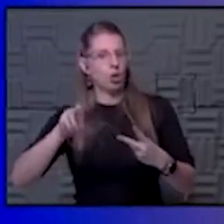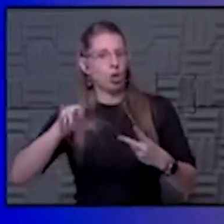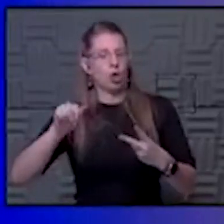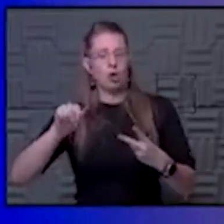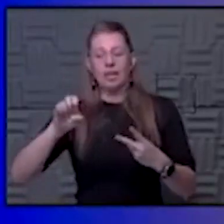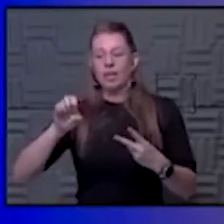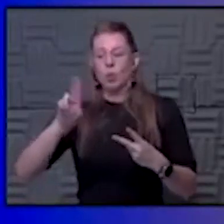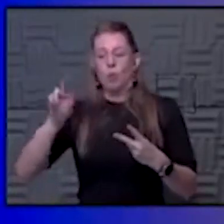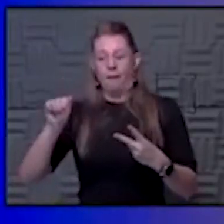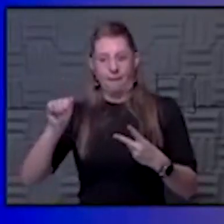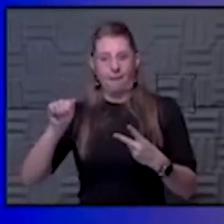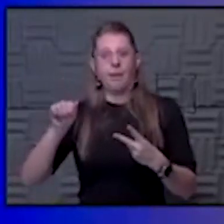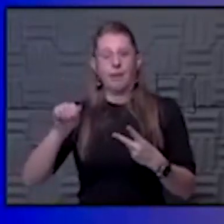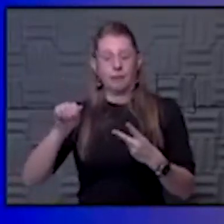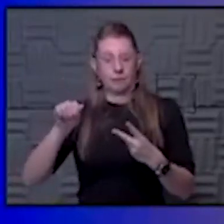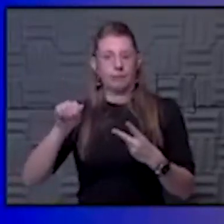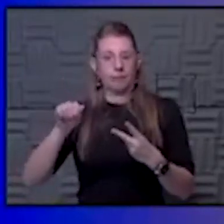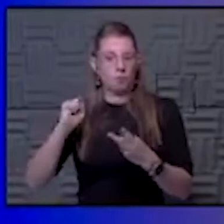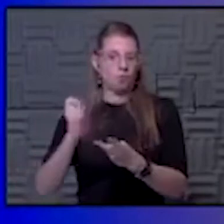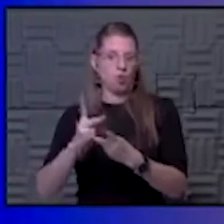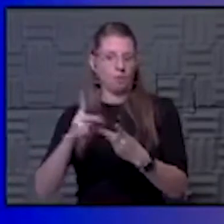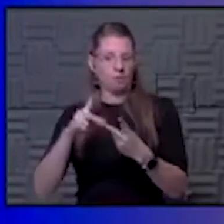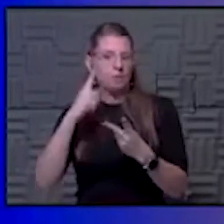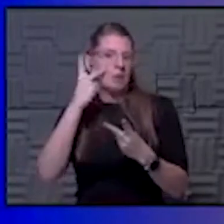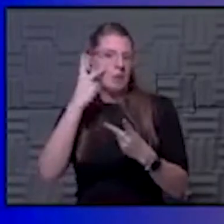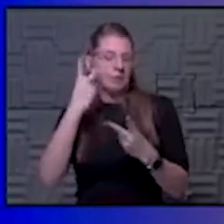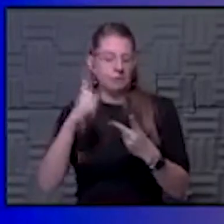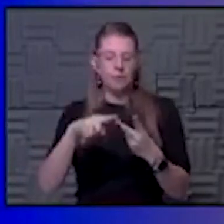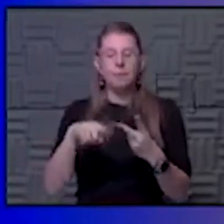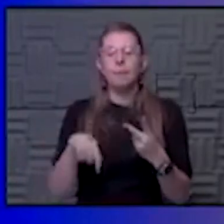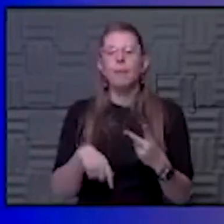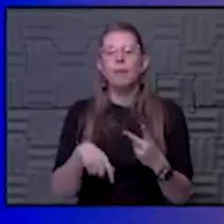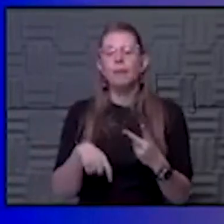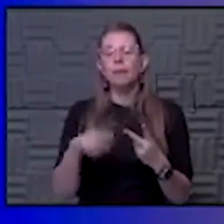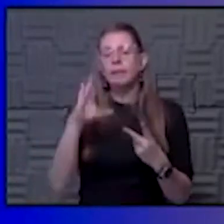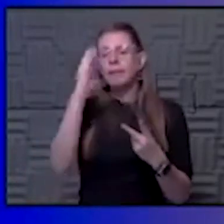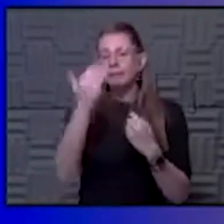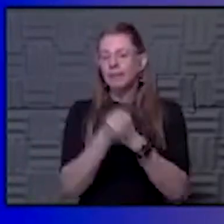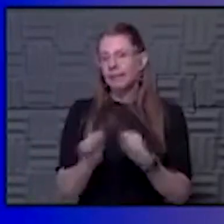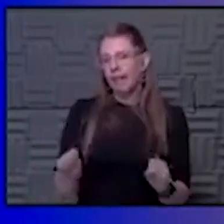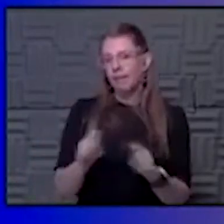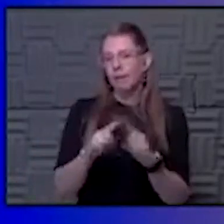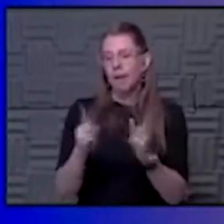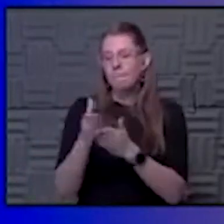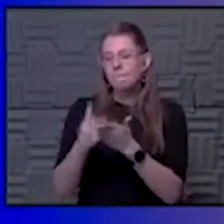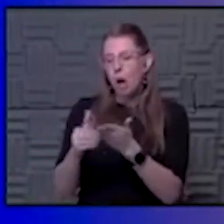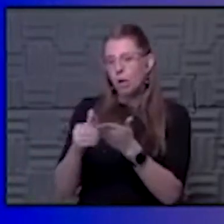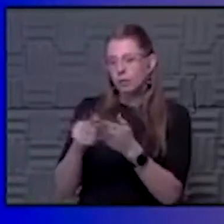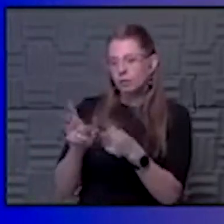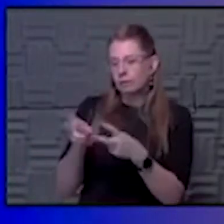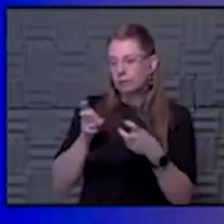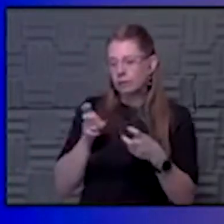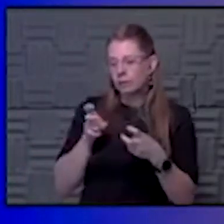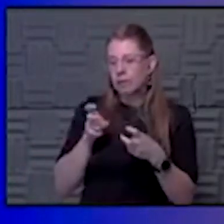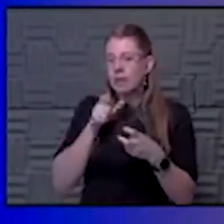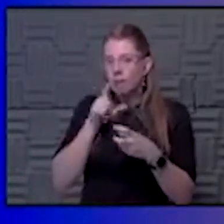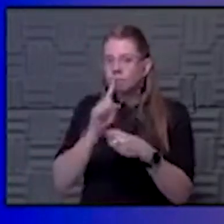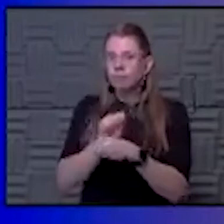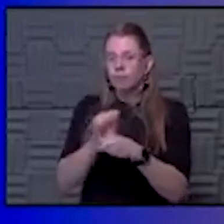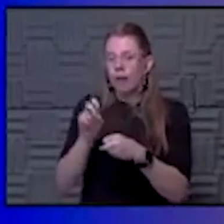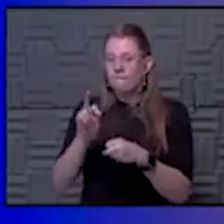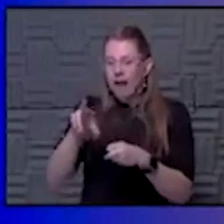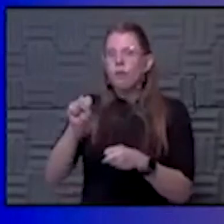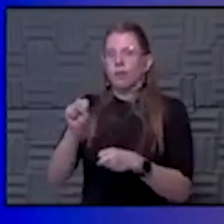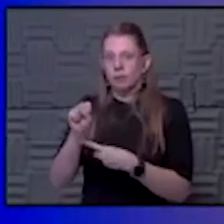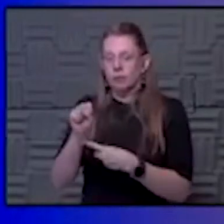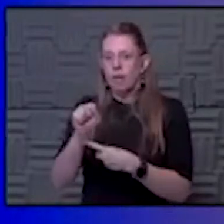EUA is released. These look to be very safe. They're just pieces of the virus. They're not the virus, so you aren't going to get ill